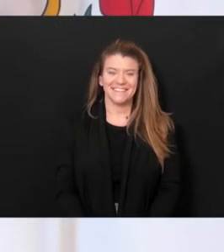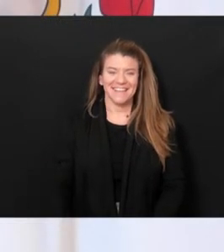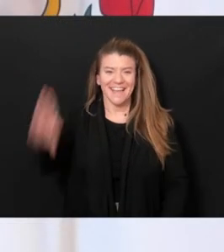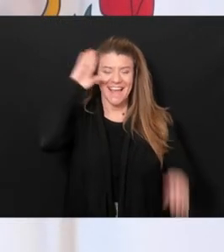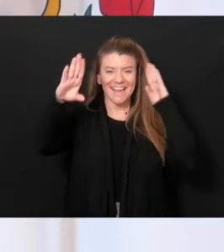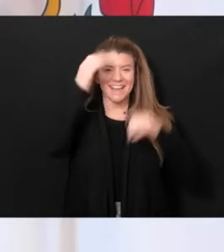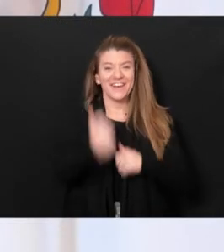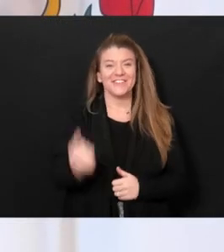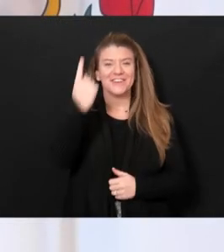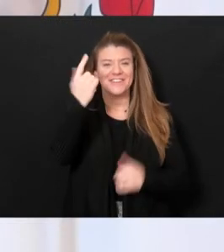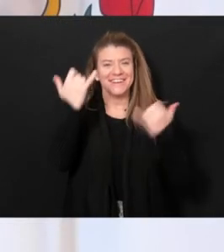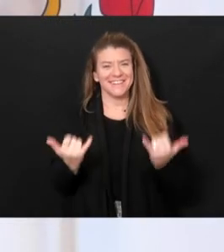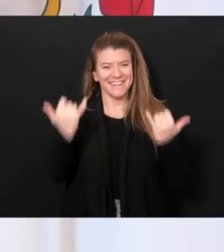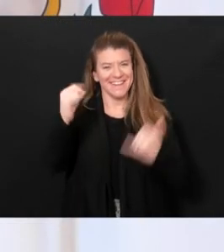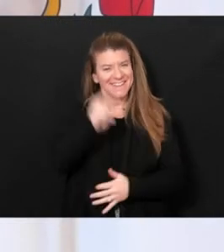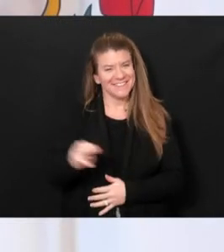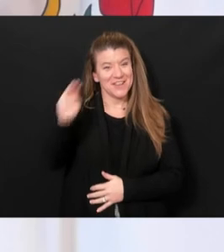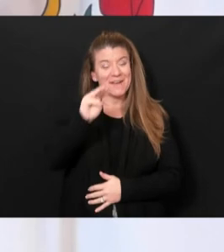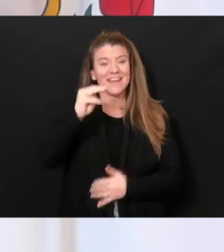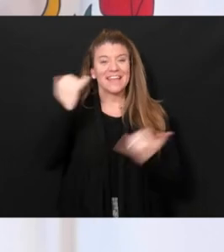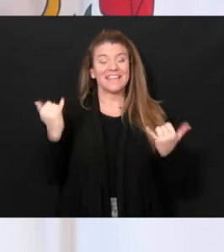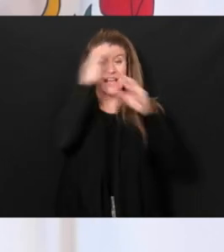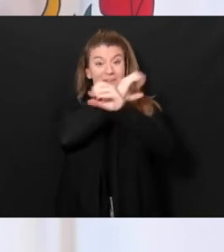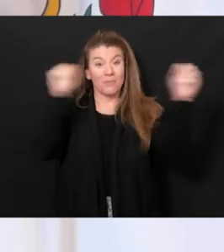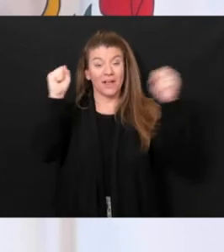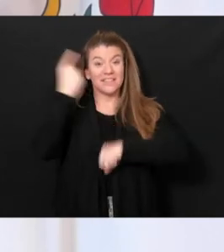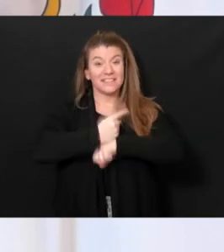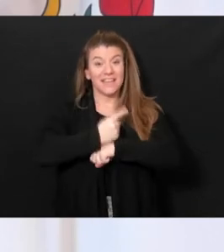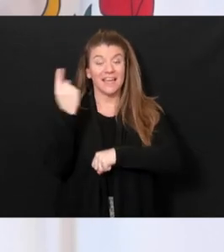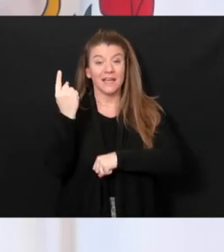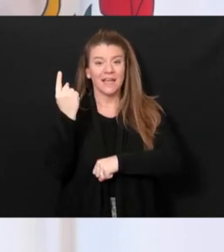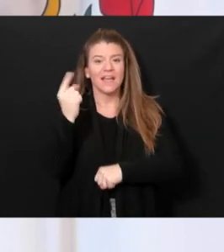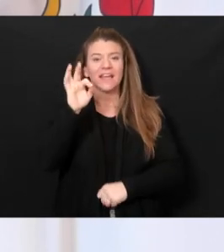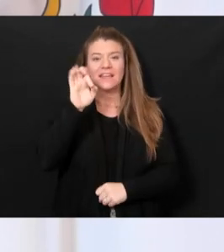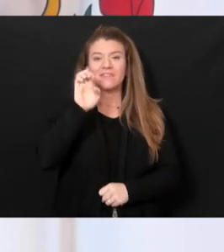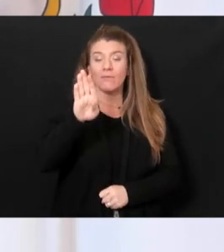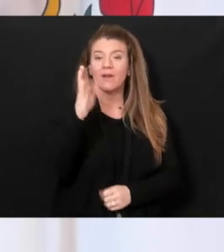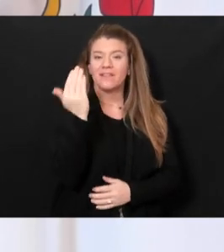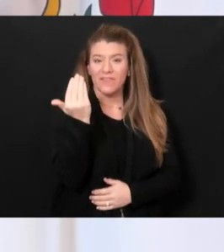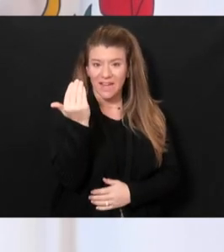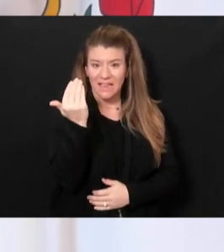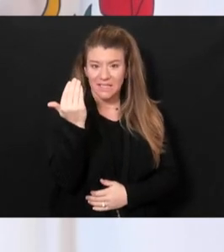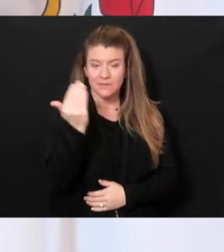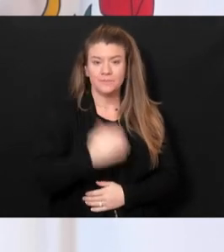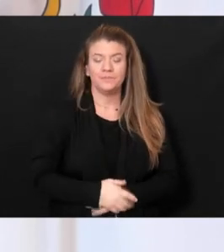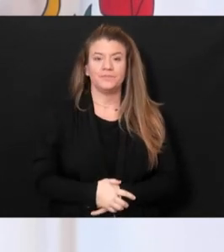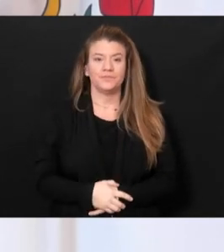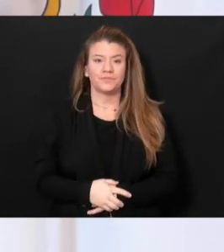Hello, everyone. It's Monday. It's President's Day. It's February the 15th.